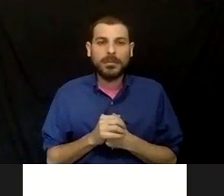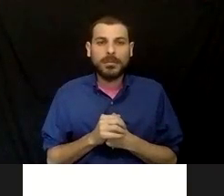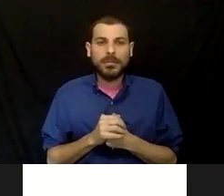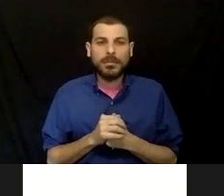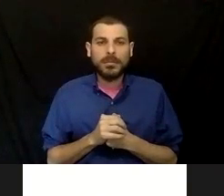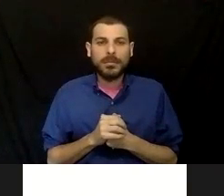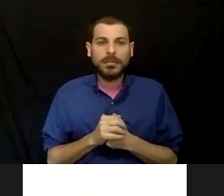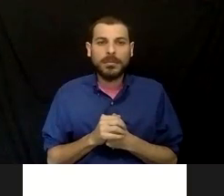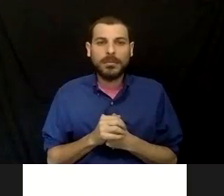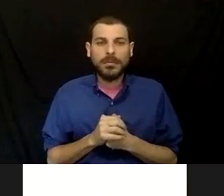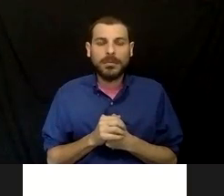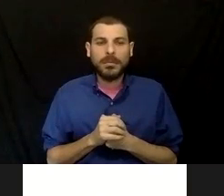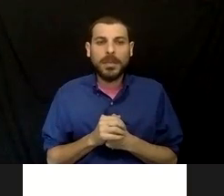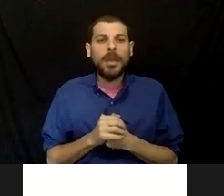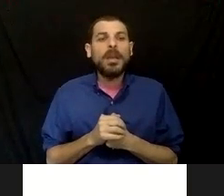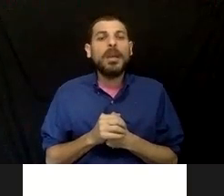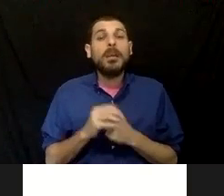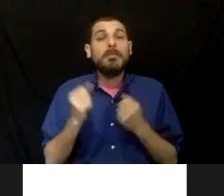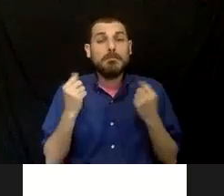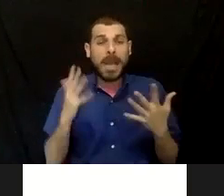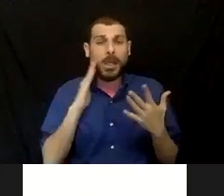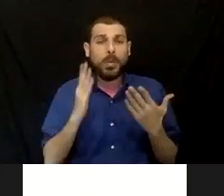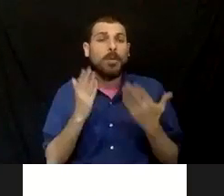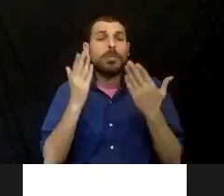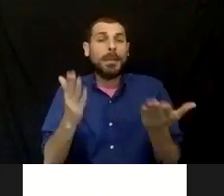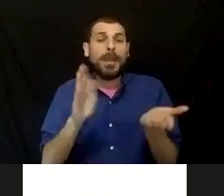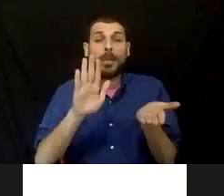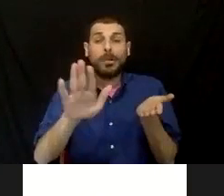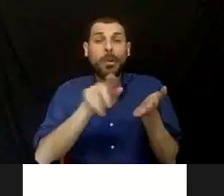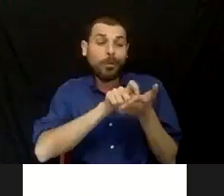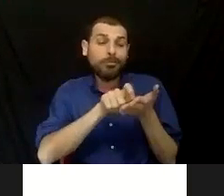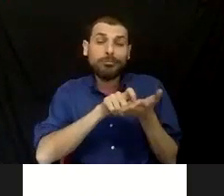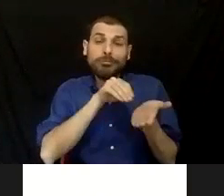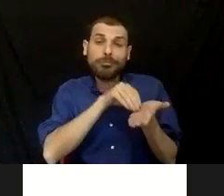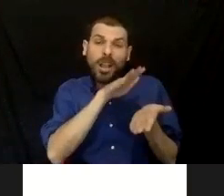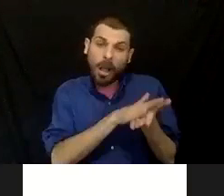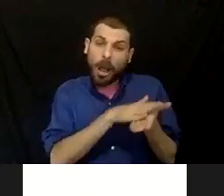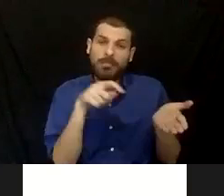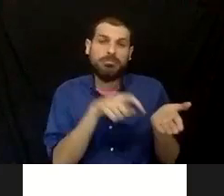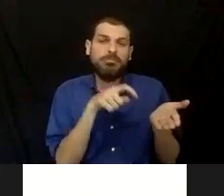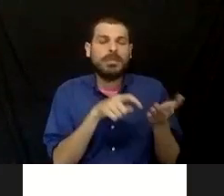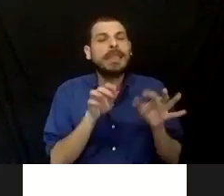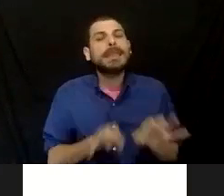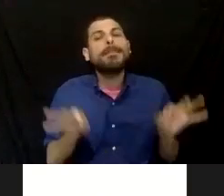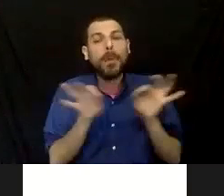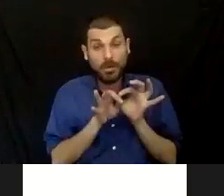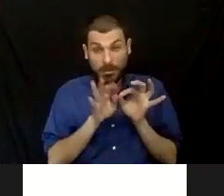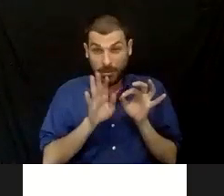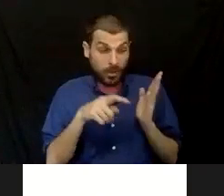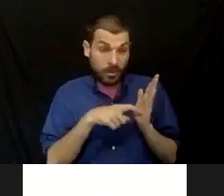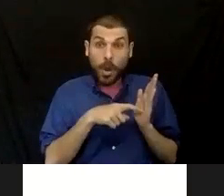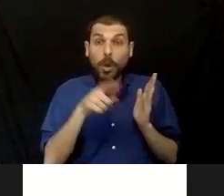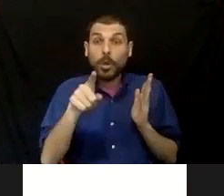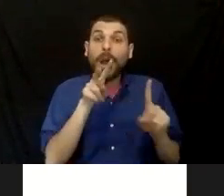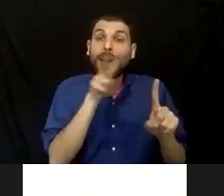you know, just a notebook with notes about their job search and looking for work. So, you know, if you